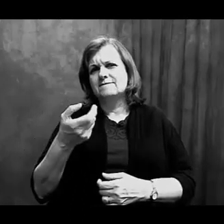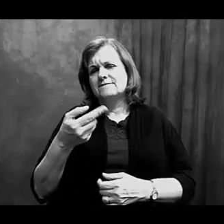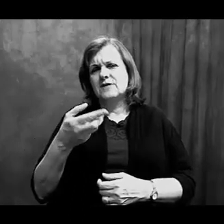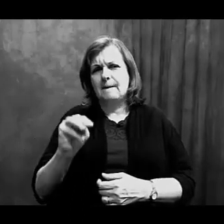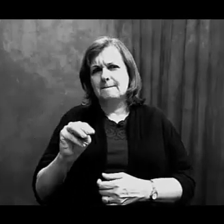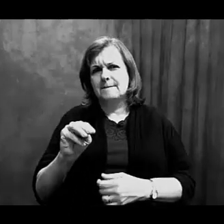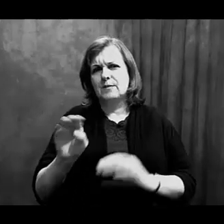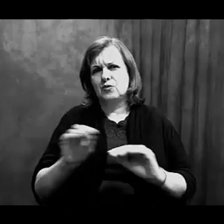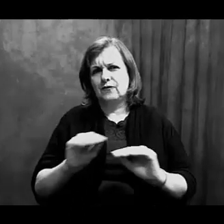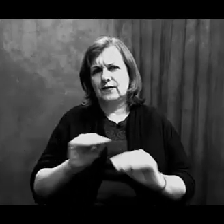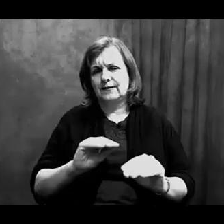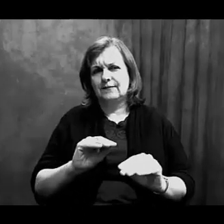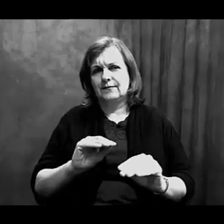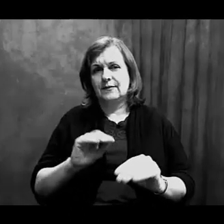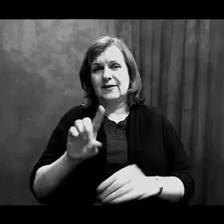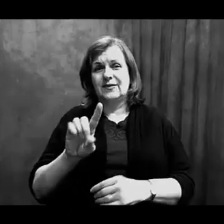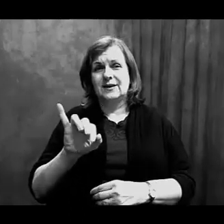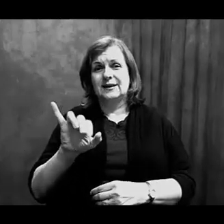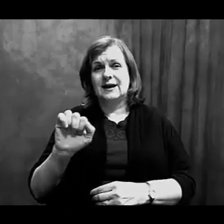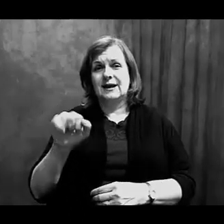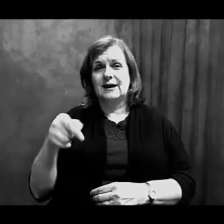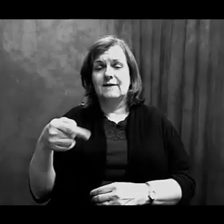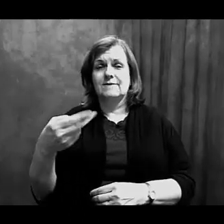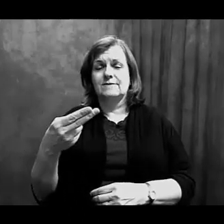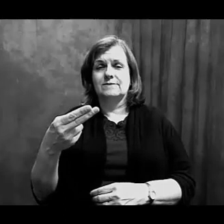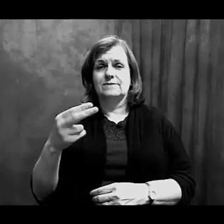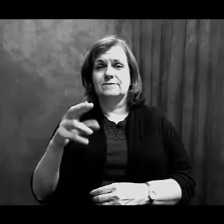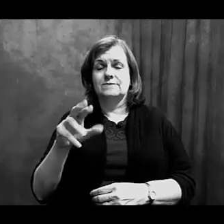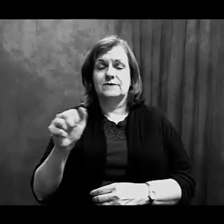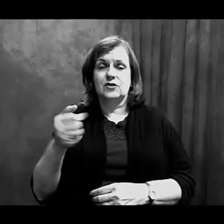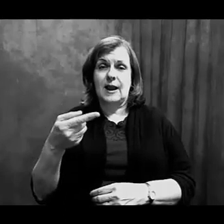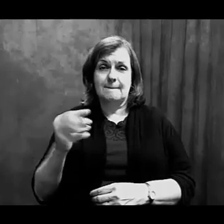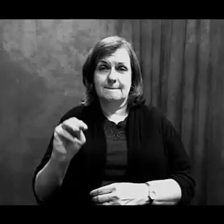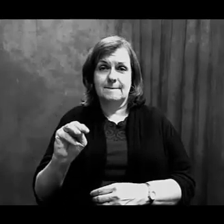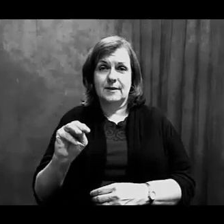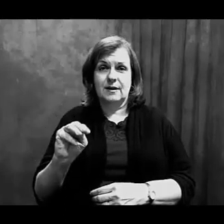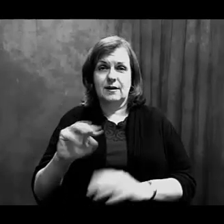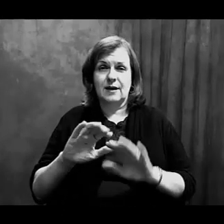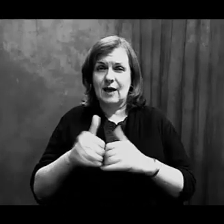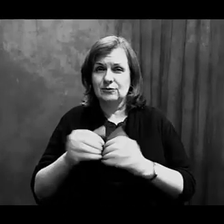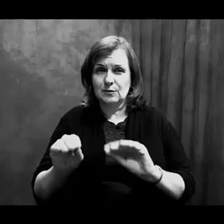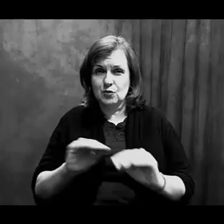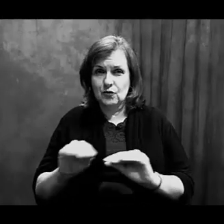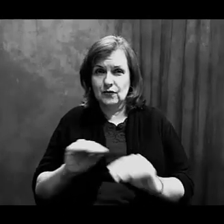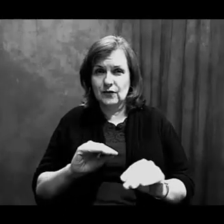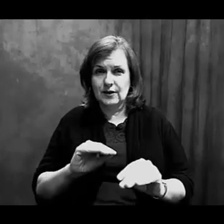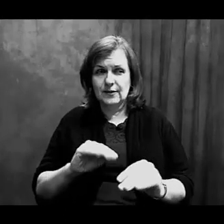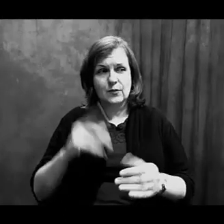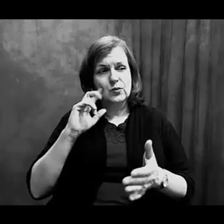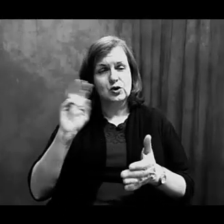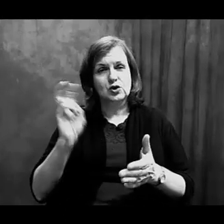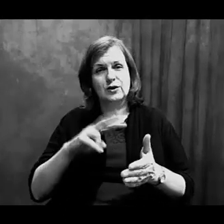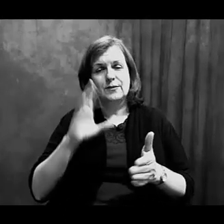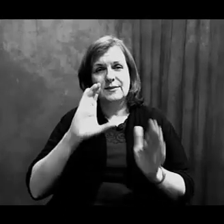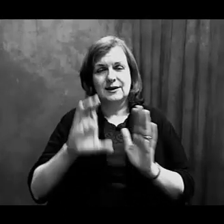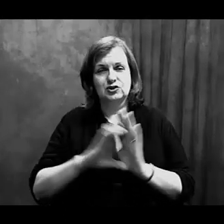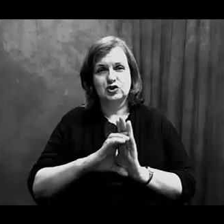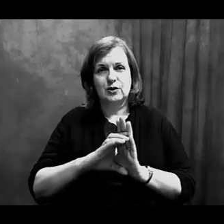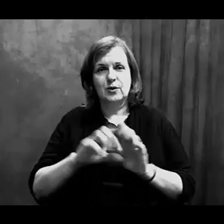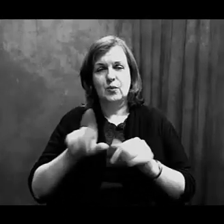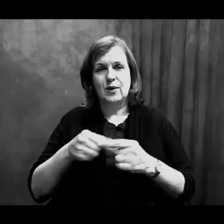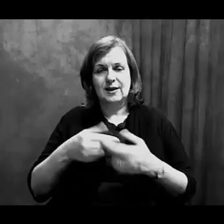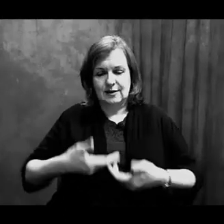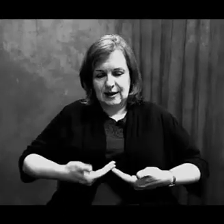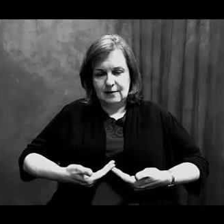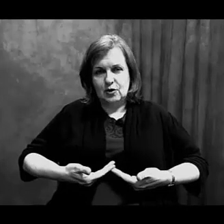When we look at the diaphragm actually moving, when we look at this